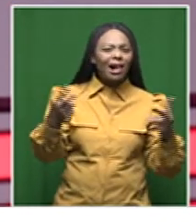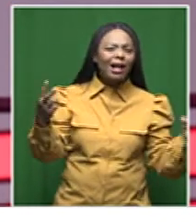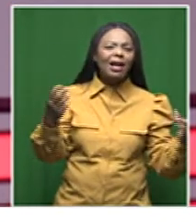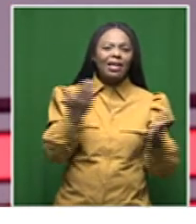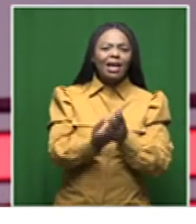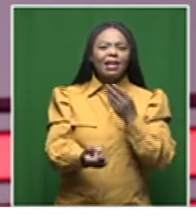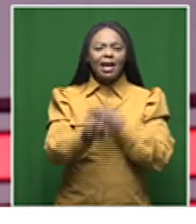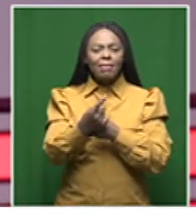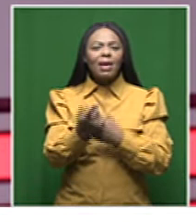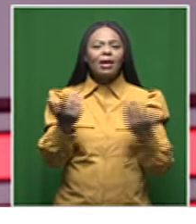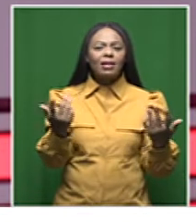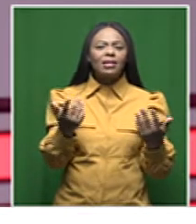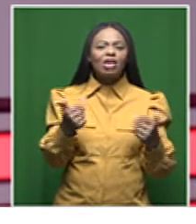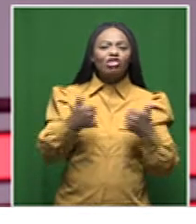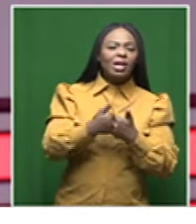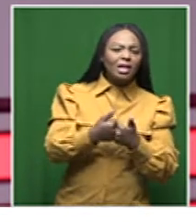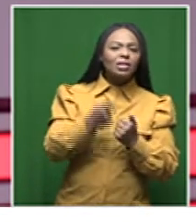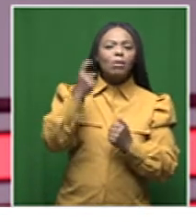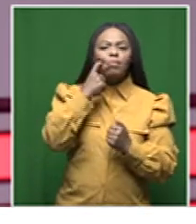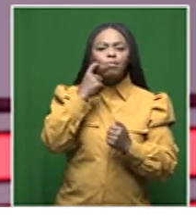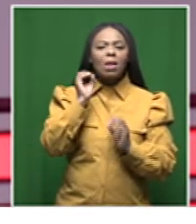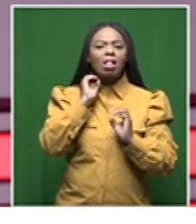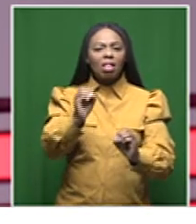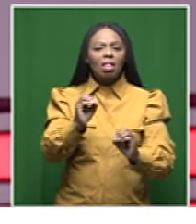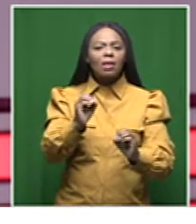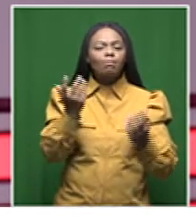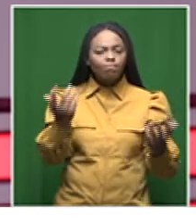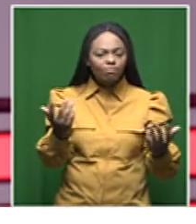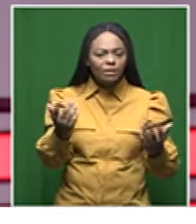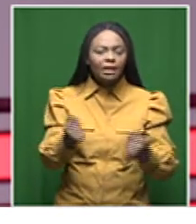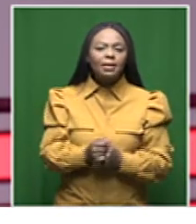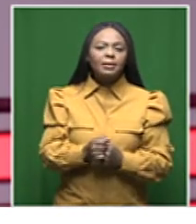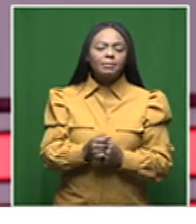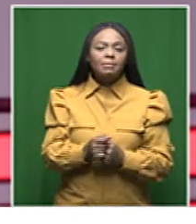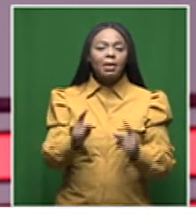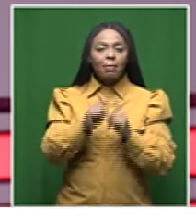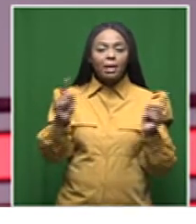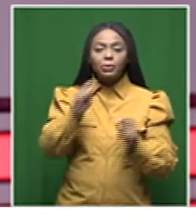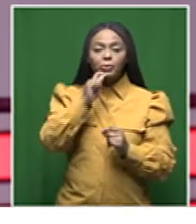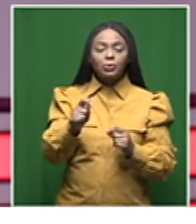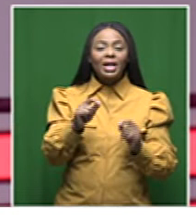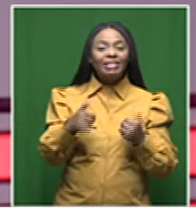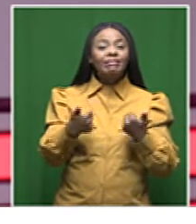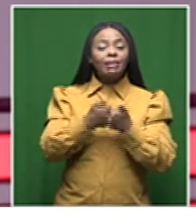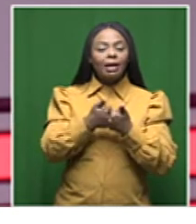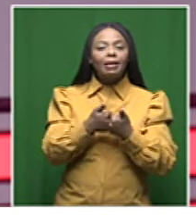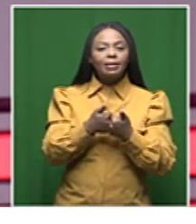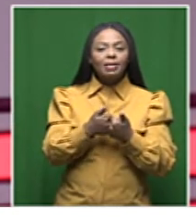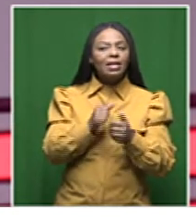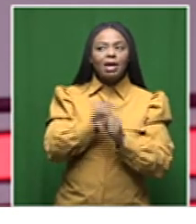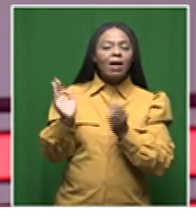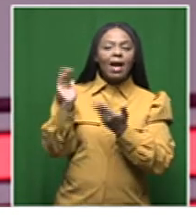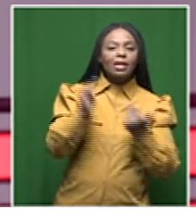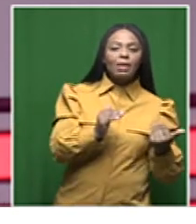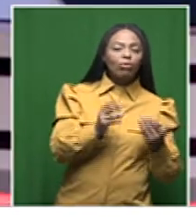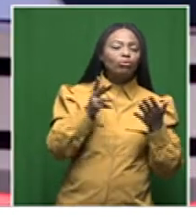can hamper. But at first, I must admit, it was a spin. It was just a curveball that I didn't expect.